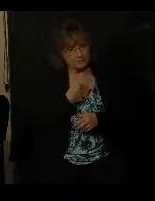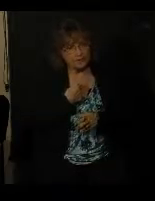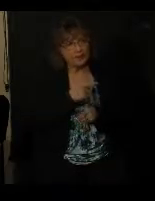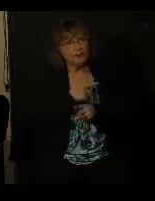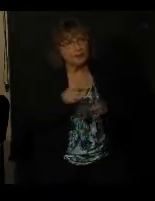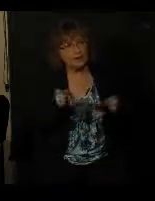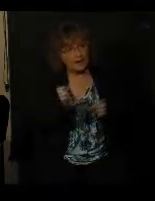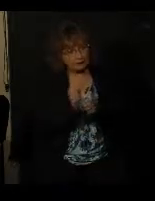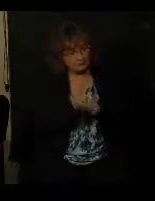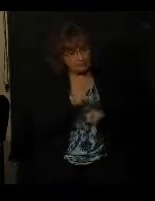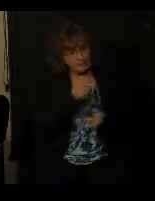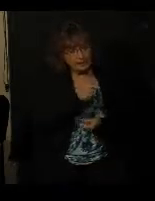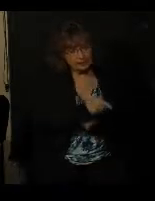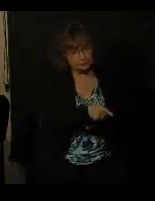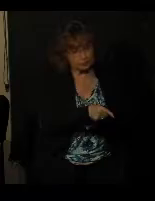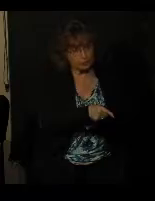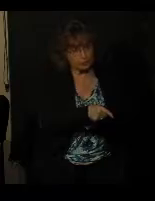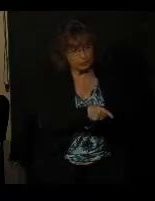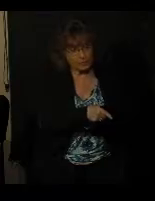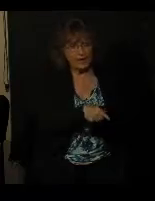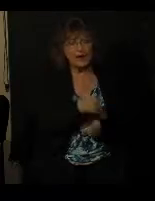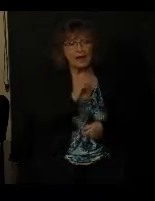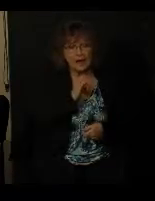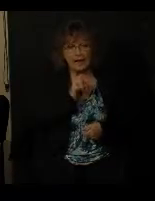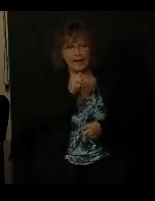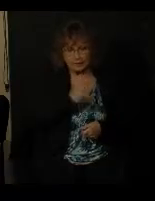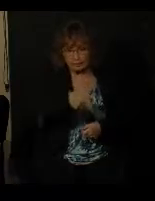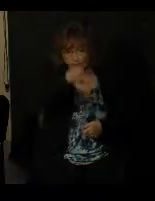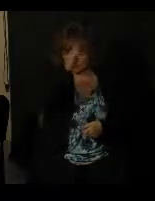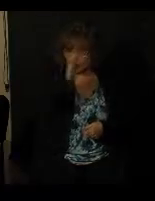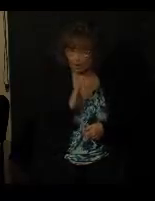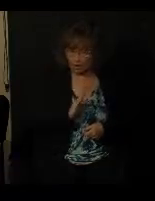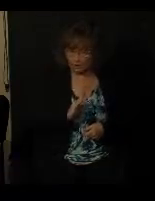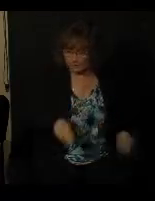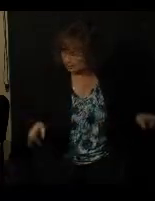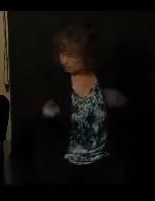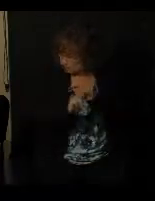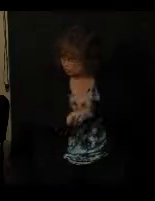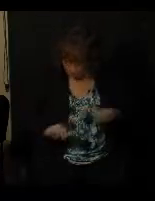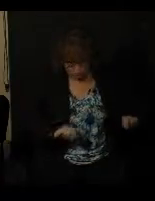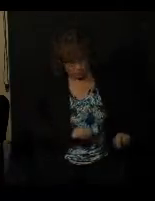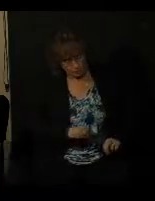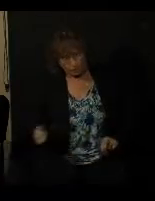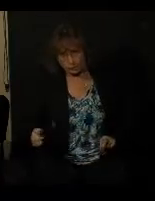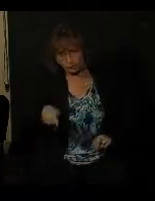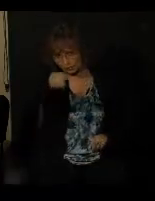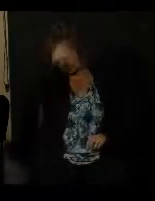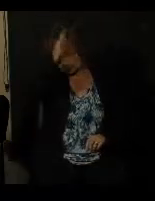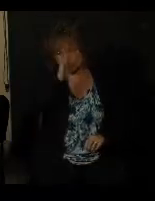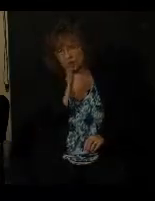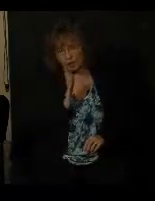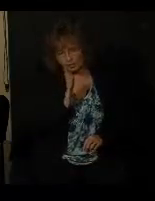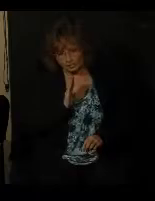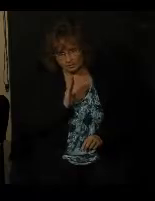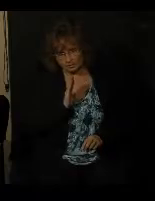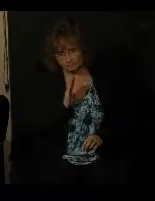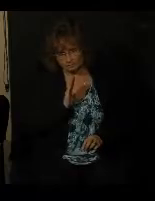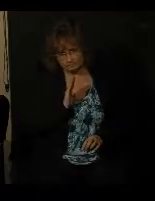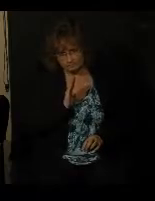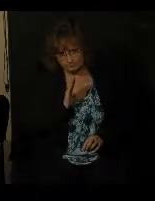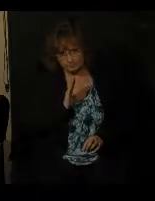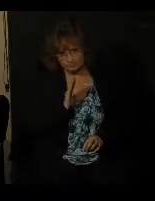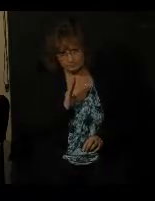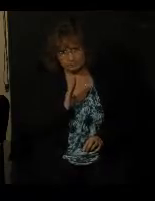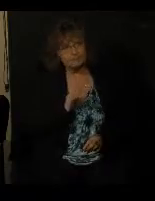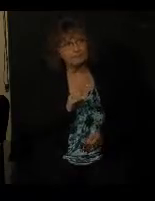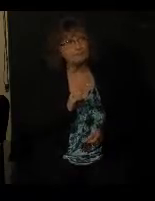"I am the Lord, and there is none else. There is no God beside me. I girded thee." Verse